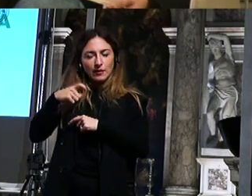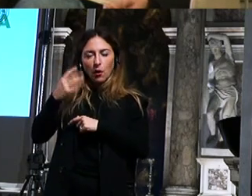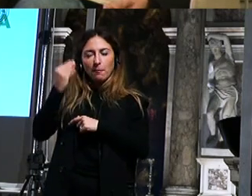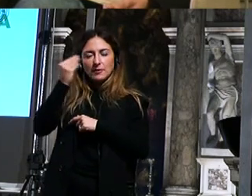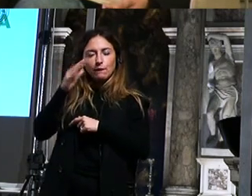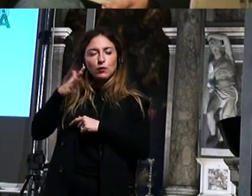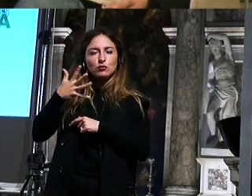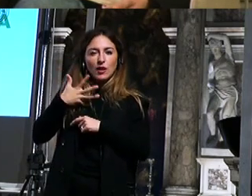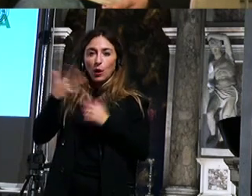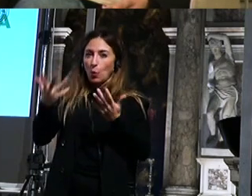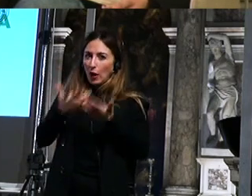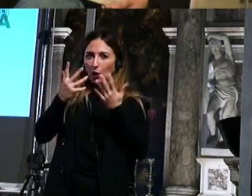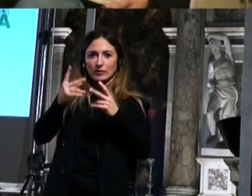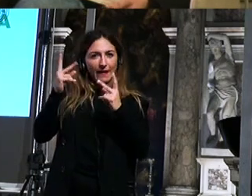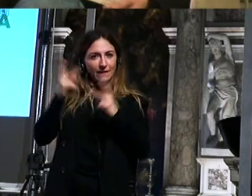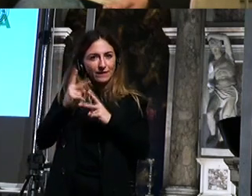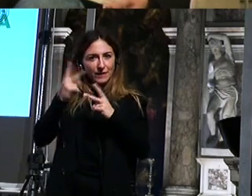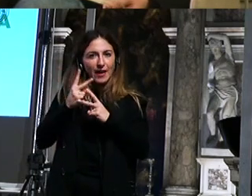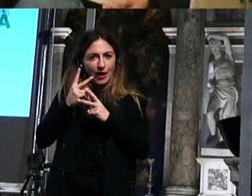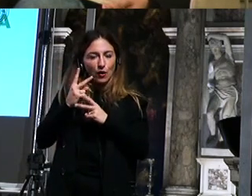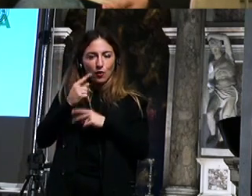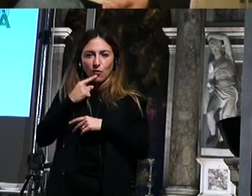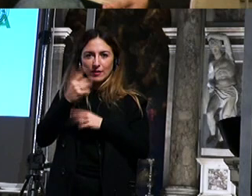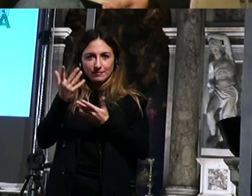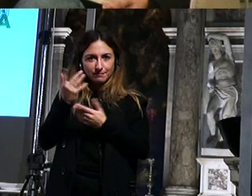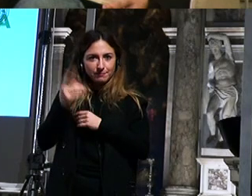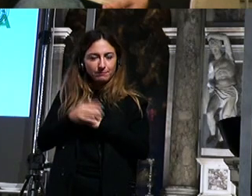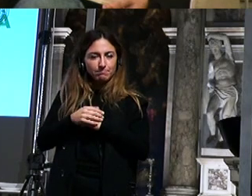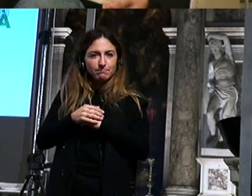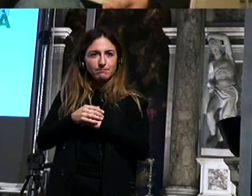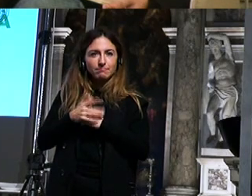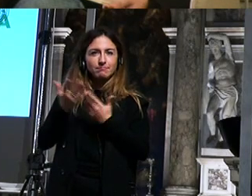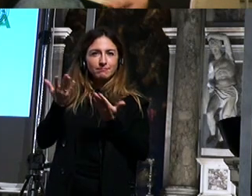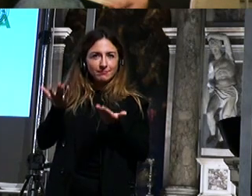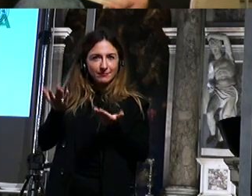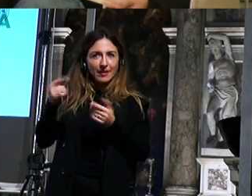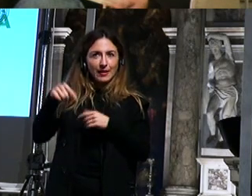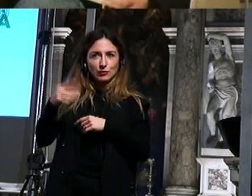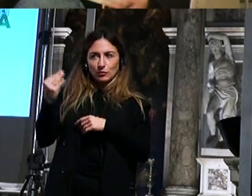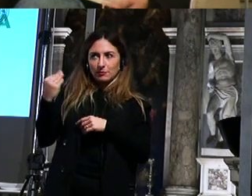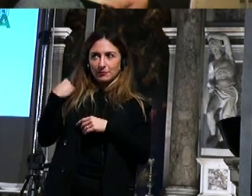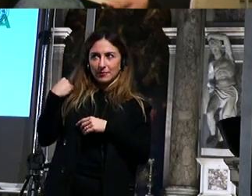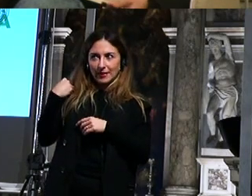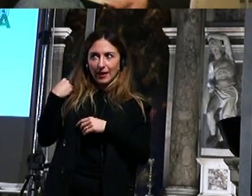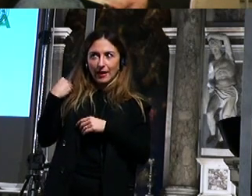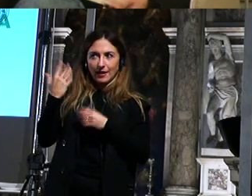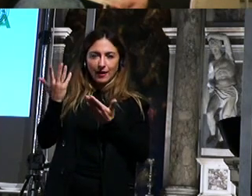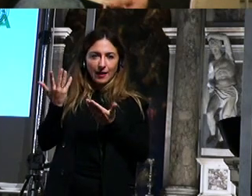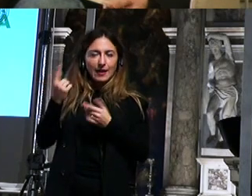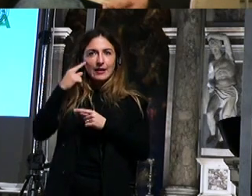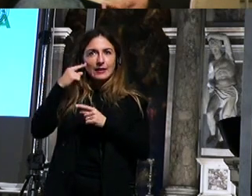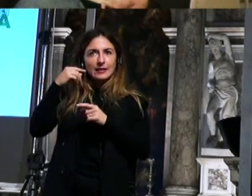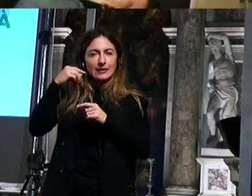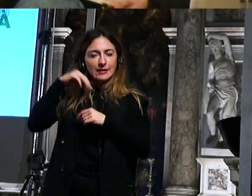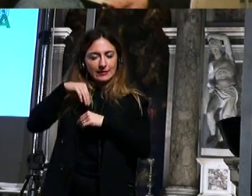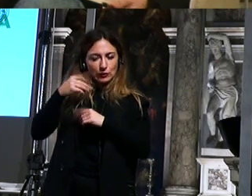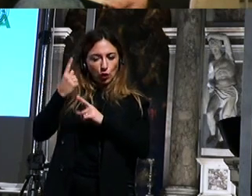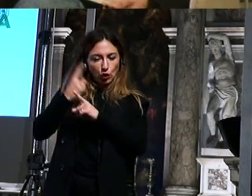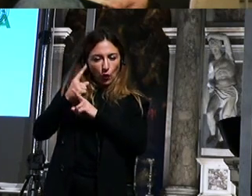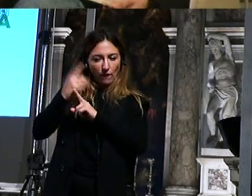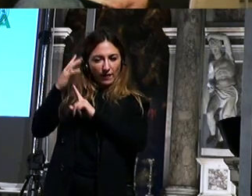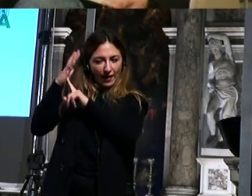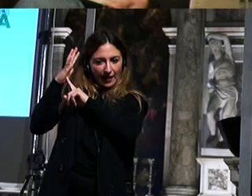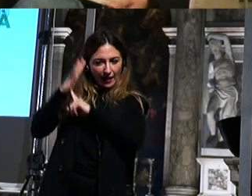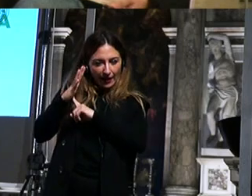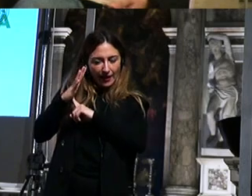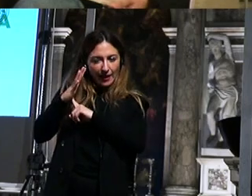because you're asking about sort of duties, the role that duty plays in our sense